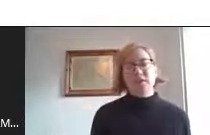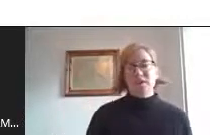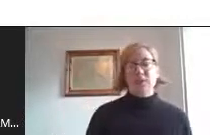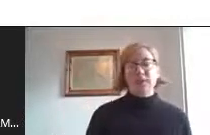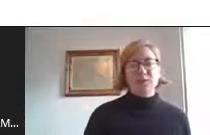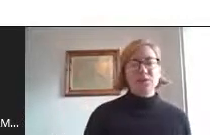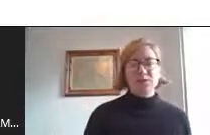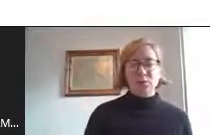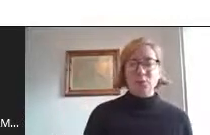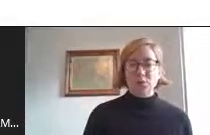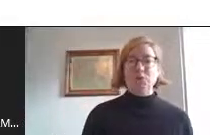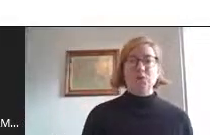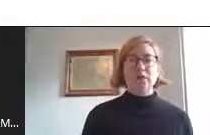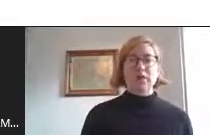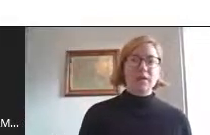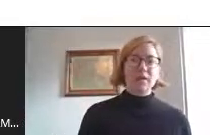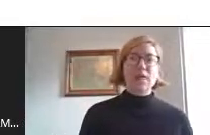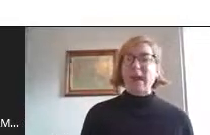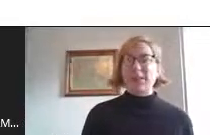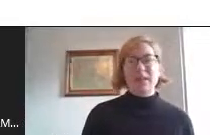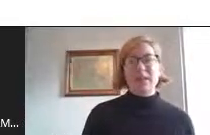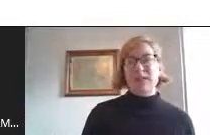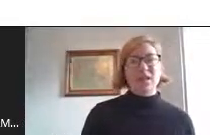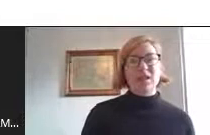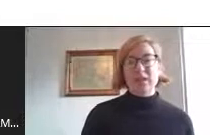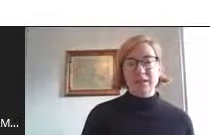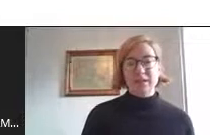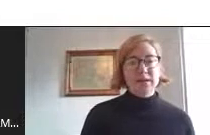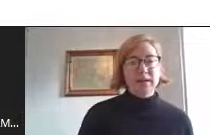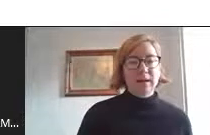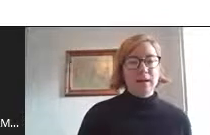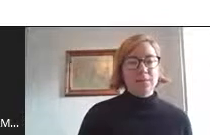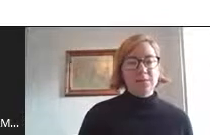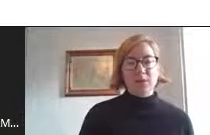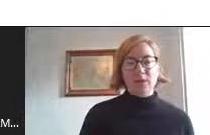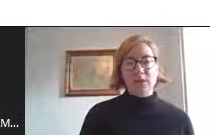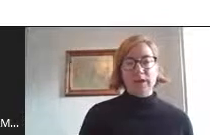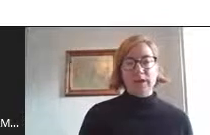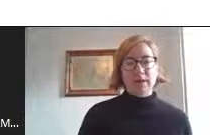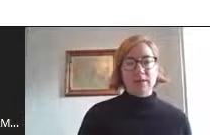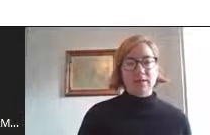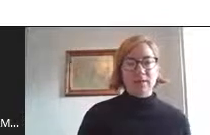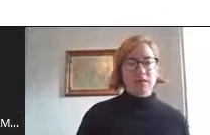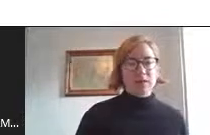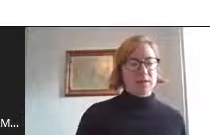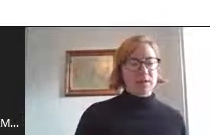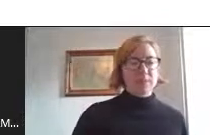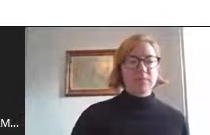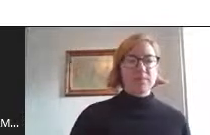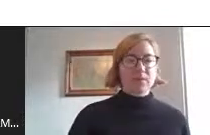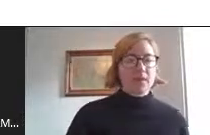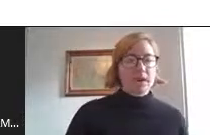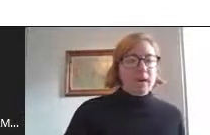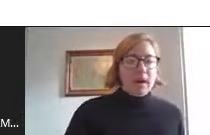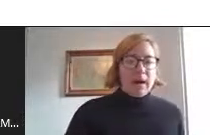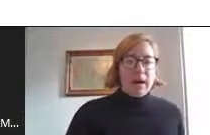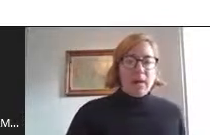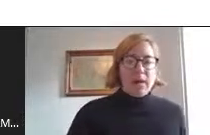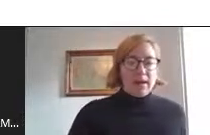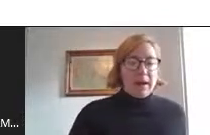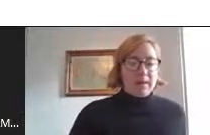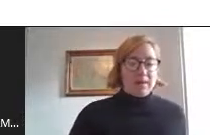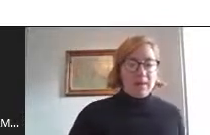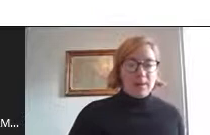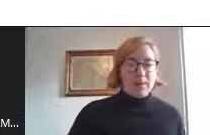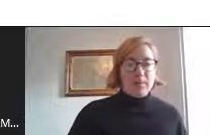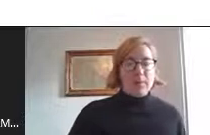an observation. So they're just really useful tools for kind of knowing how to get started when you're looking at selective mutism.